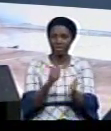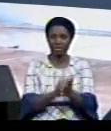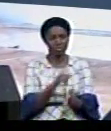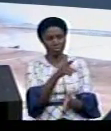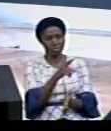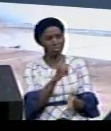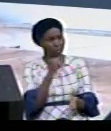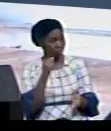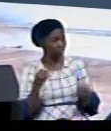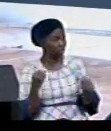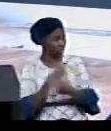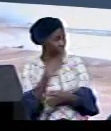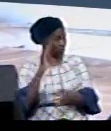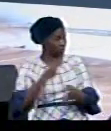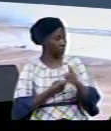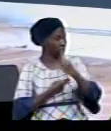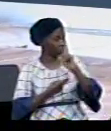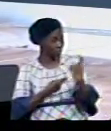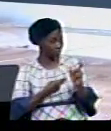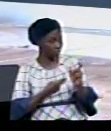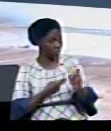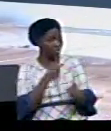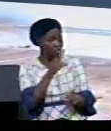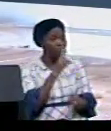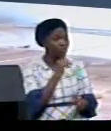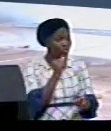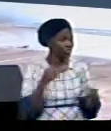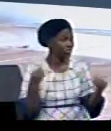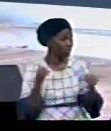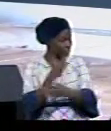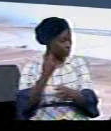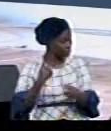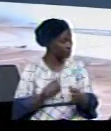of us? Are you not afraid of me?